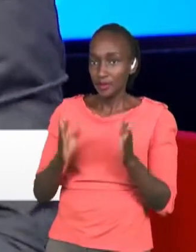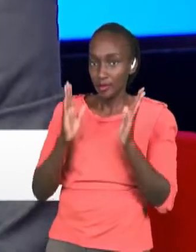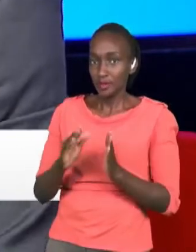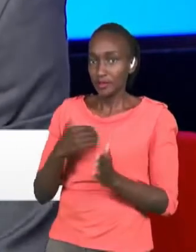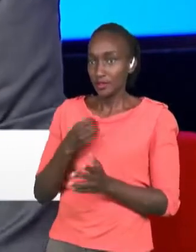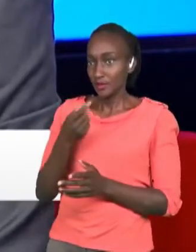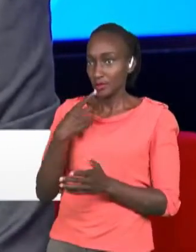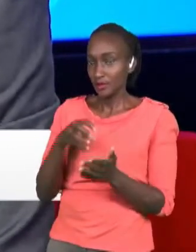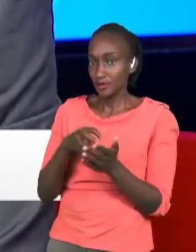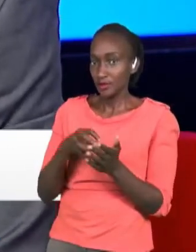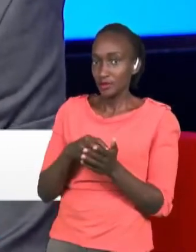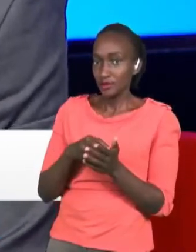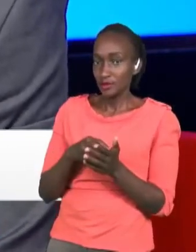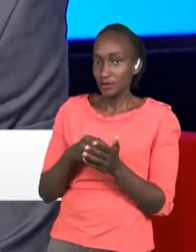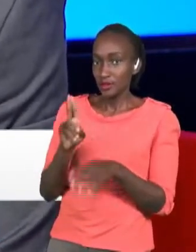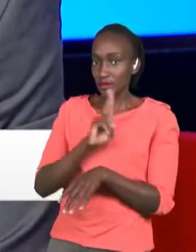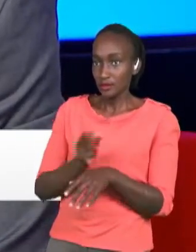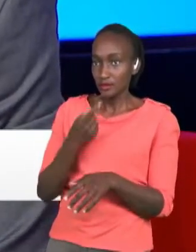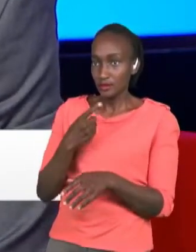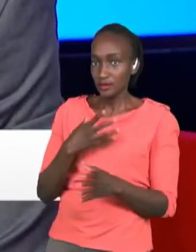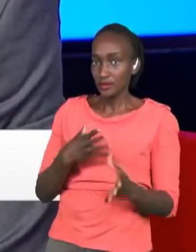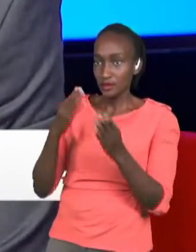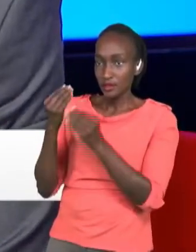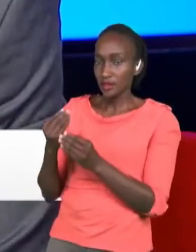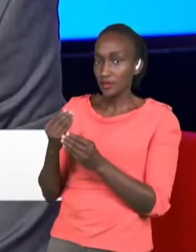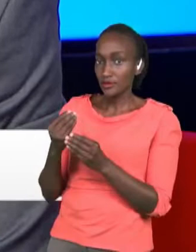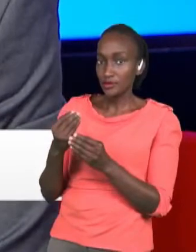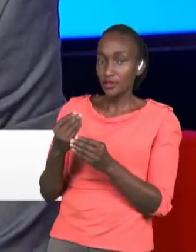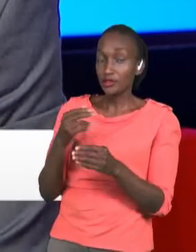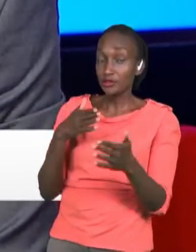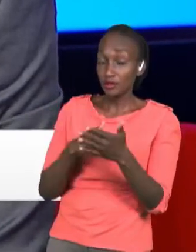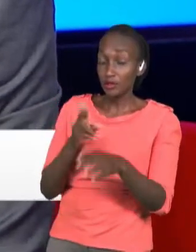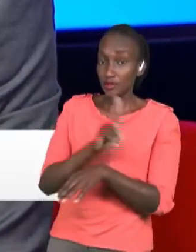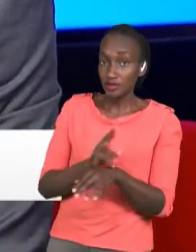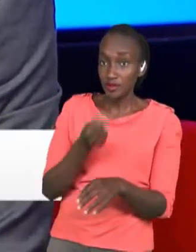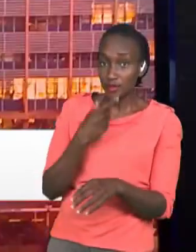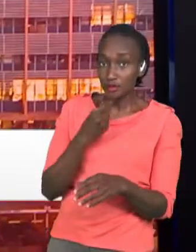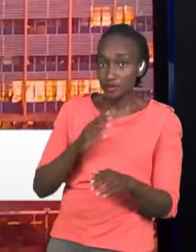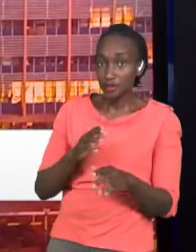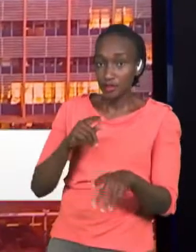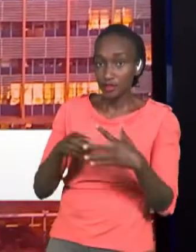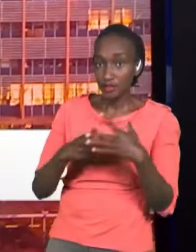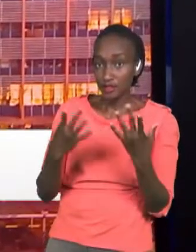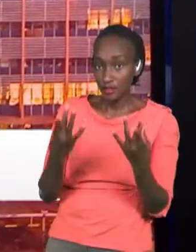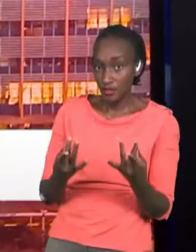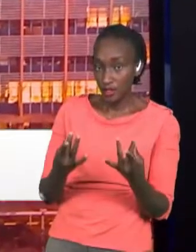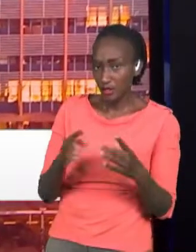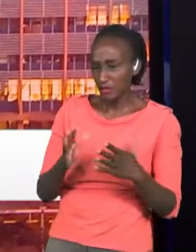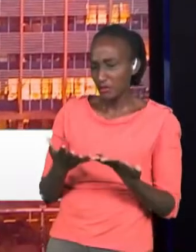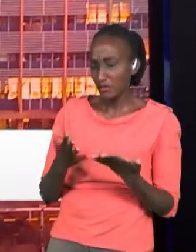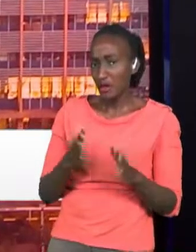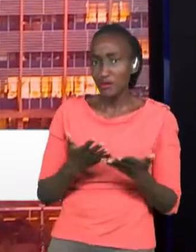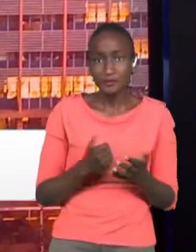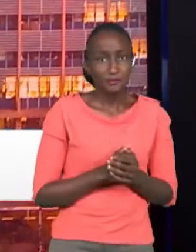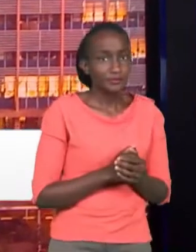condition and they're on medication, should they leave their medication and take yoga or what exactly do you advise? Yeah, no, they keep the medication,